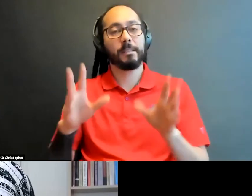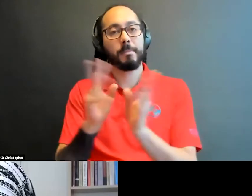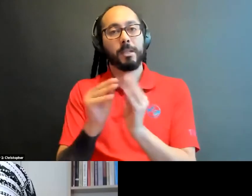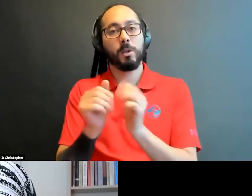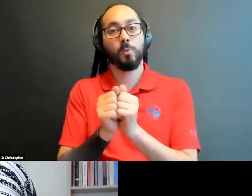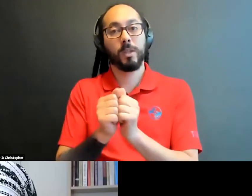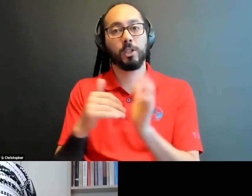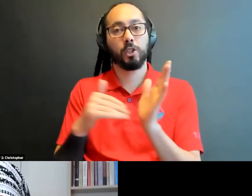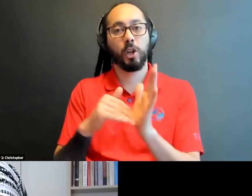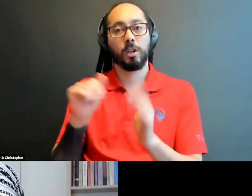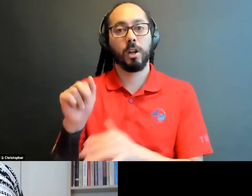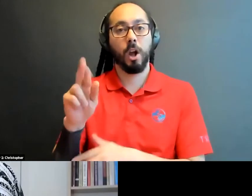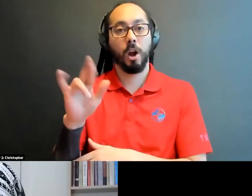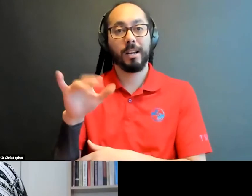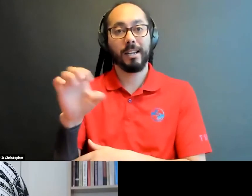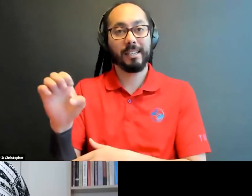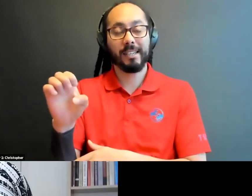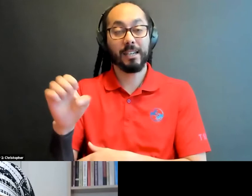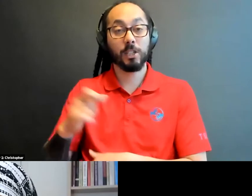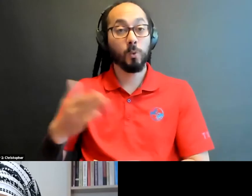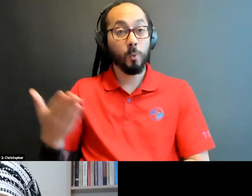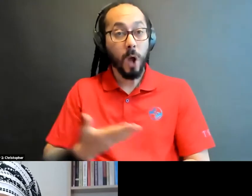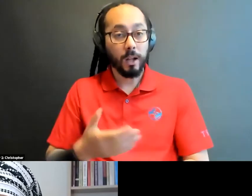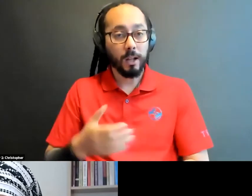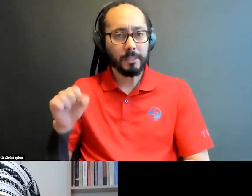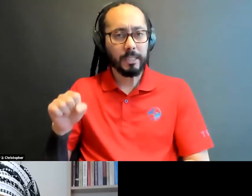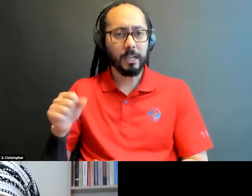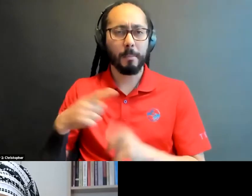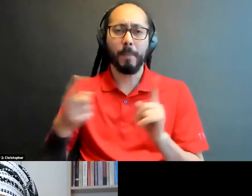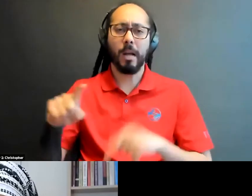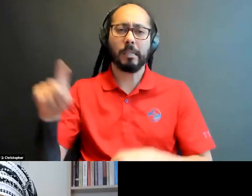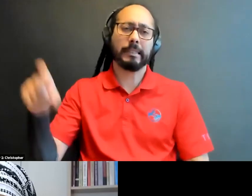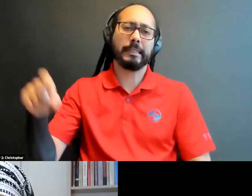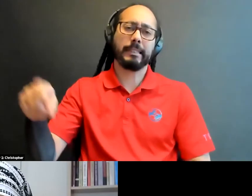needed. Thank you so much for being with us today.